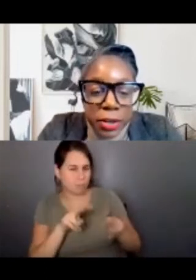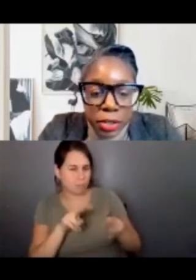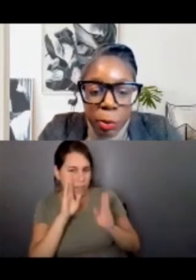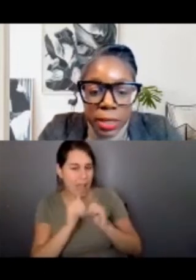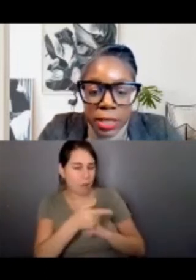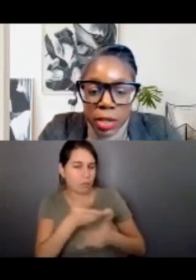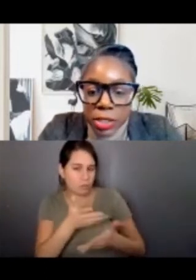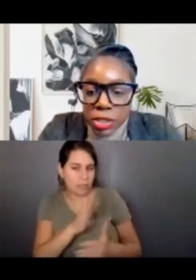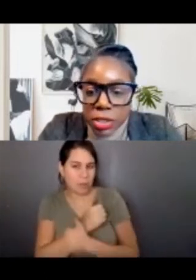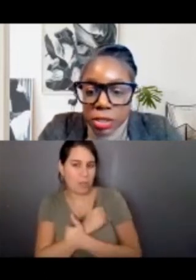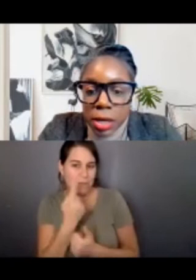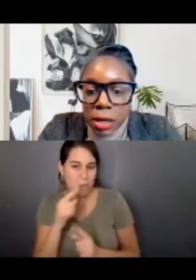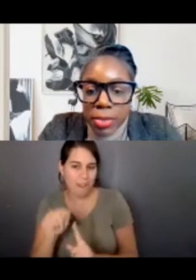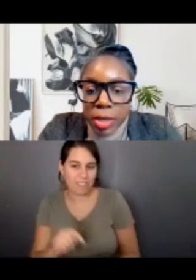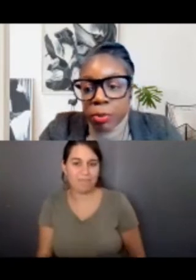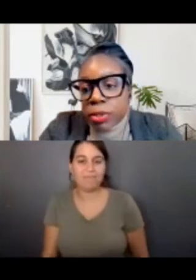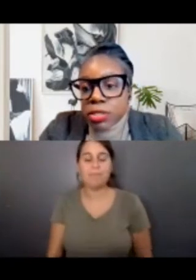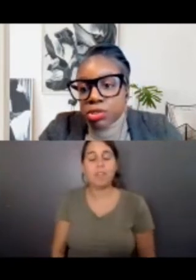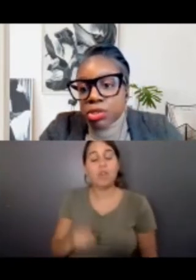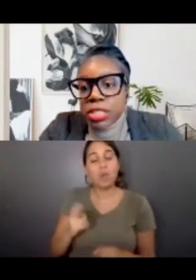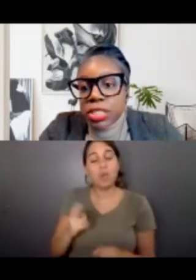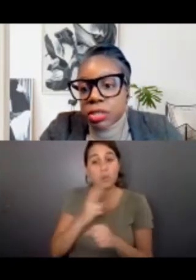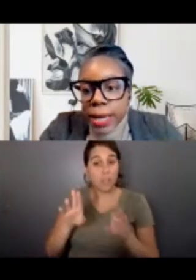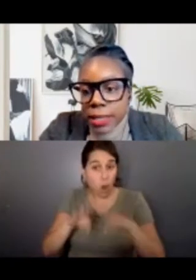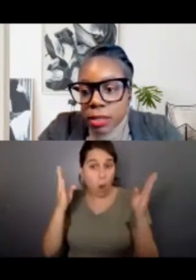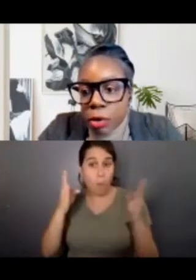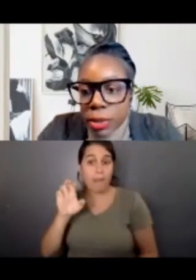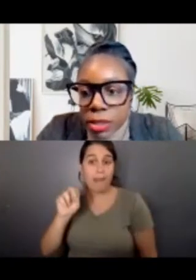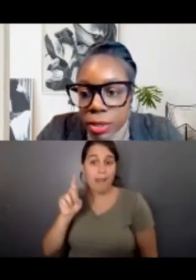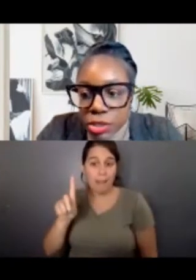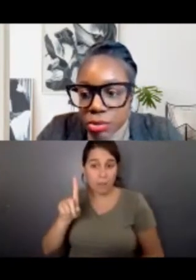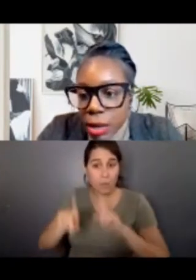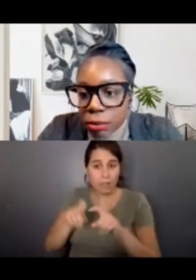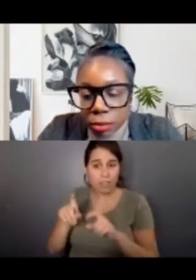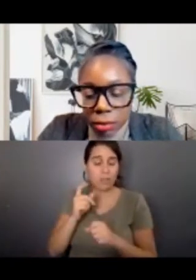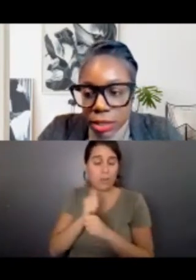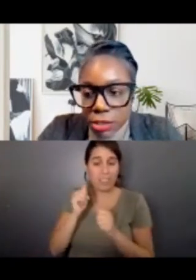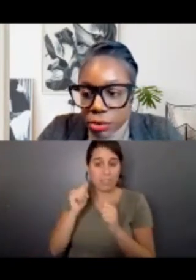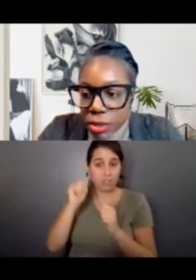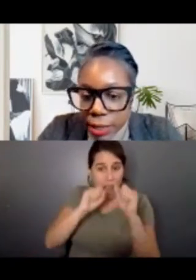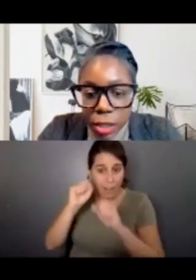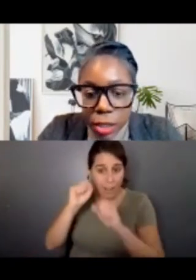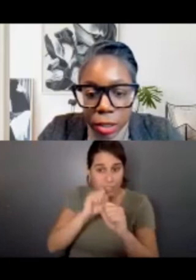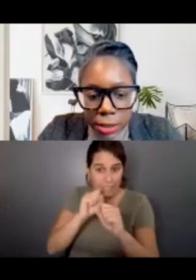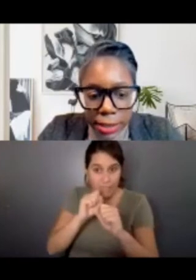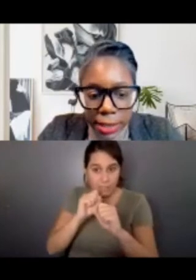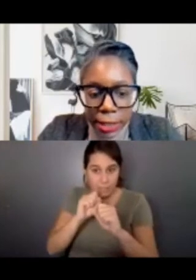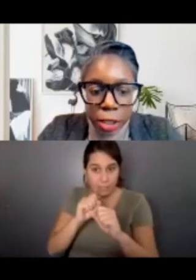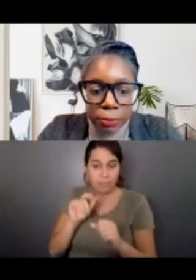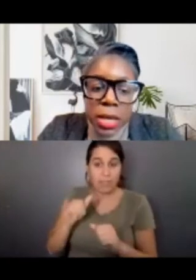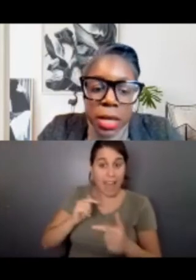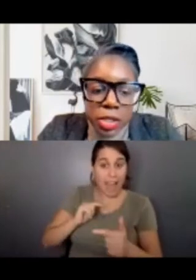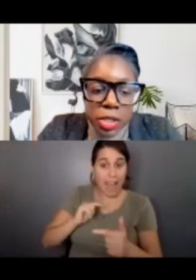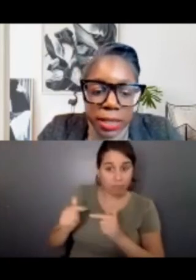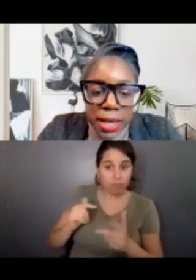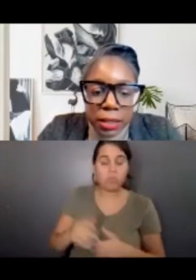using open-ended questions appropriately. So strategically asking open-ended questions throughout the interview. Did that occur? Did it not occur?